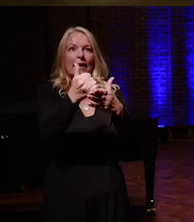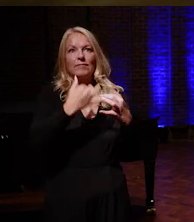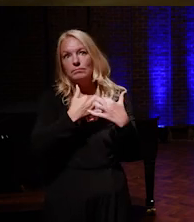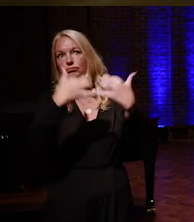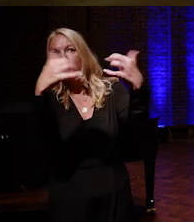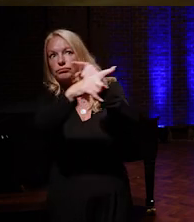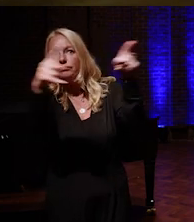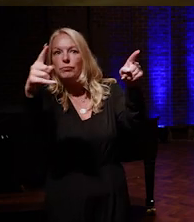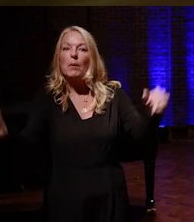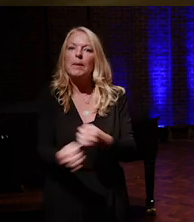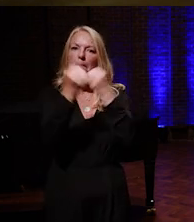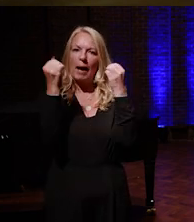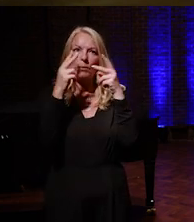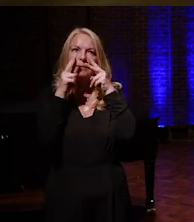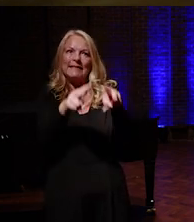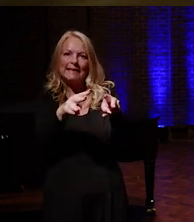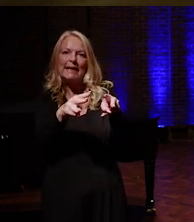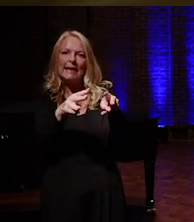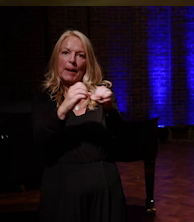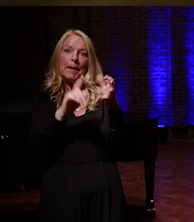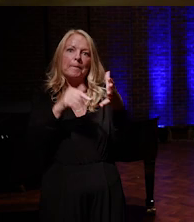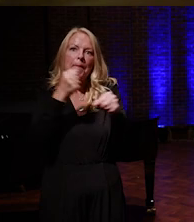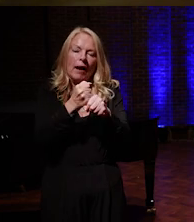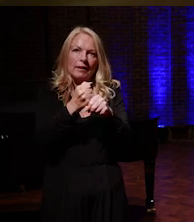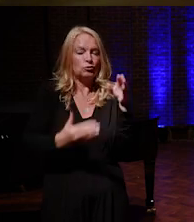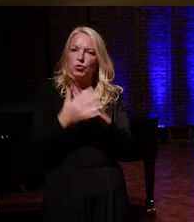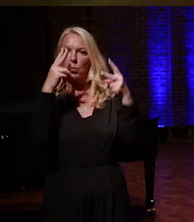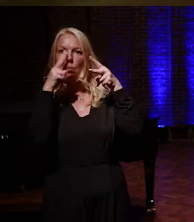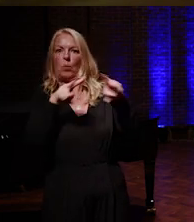I'm going to give you the power to see bugs from a new perspective.